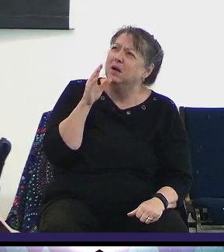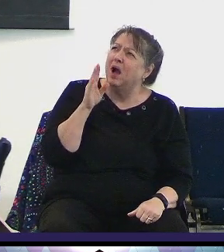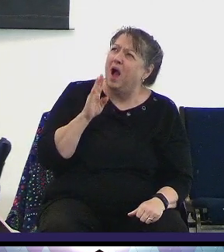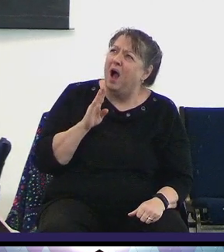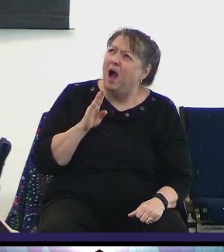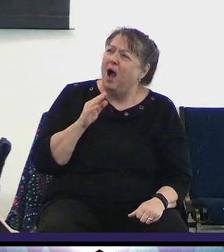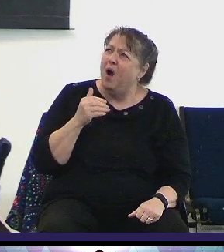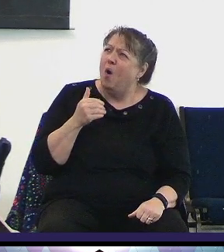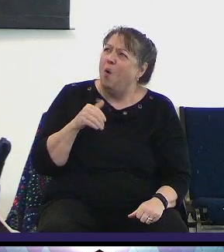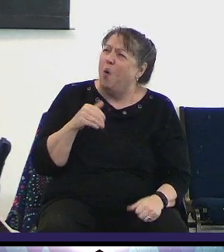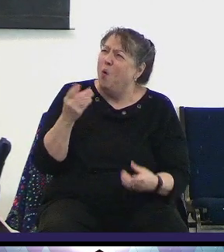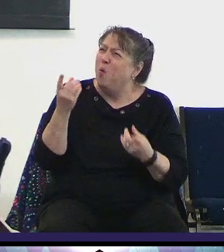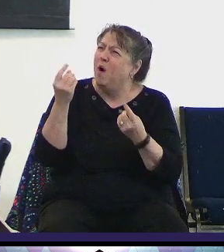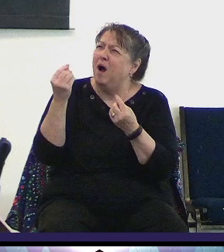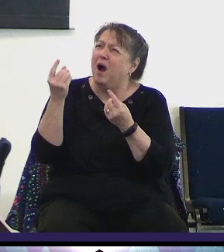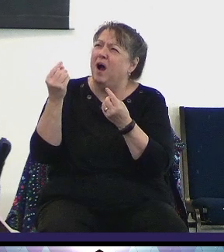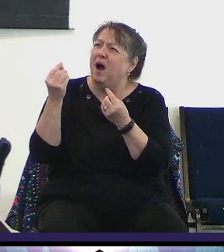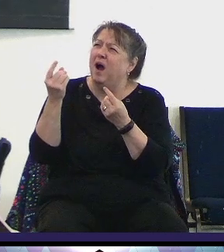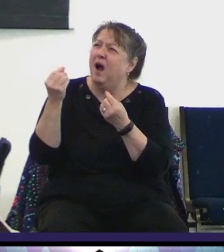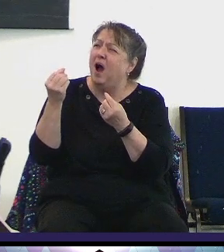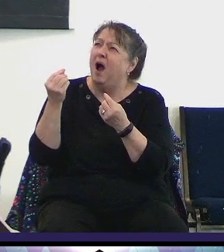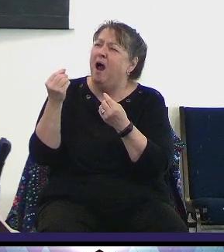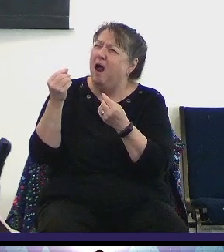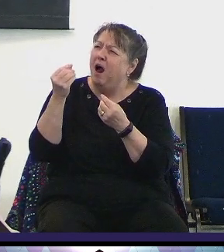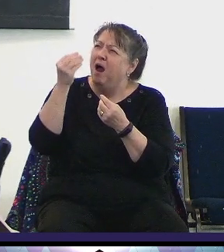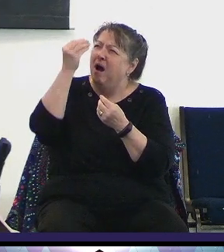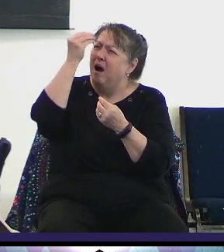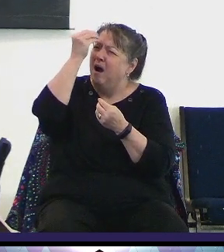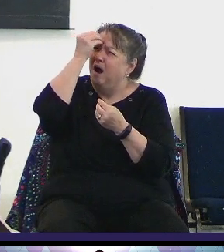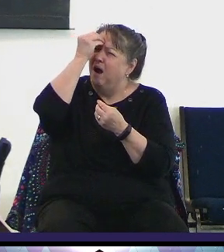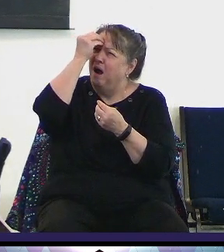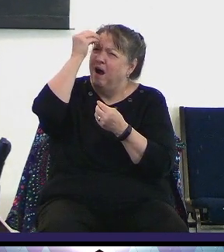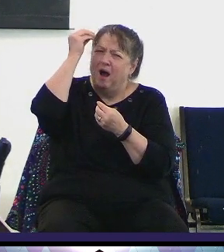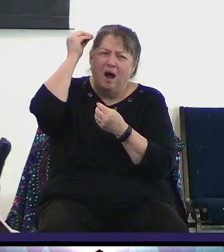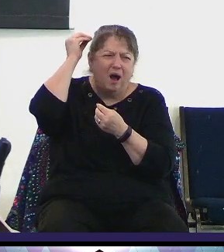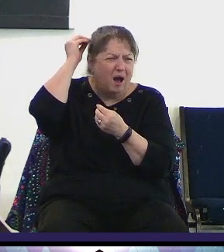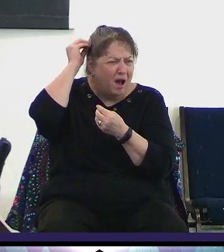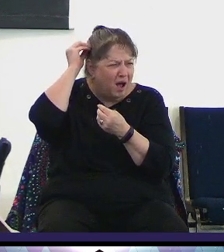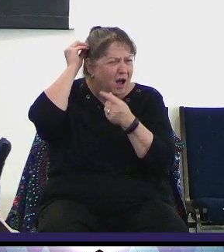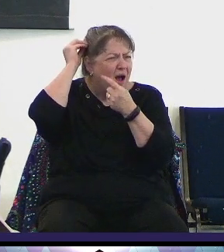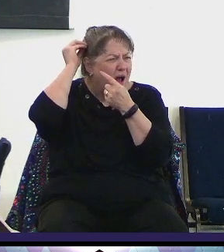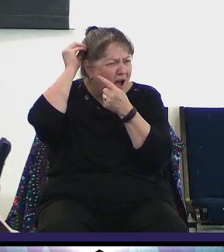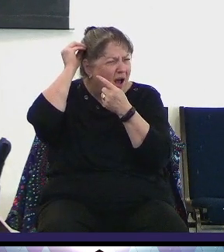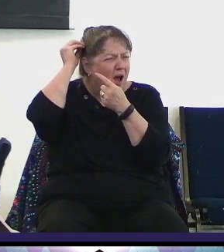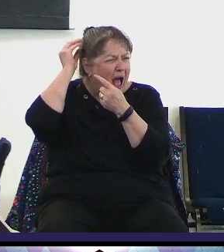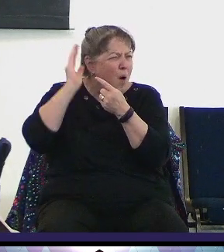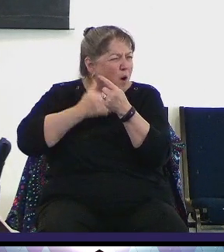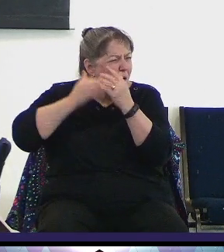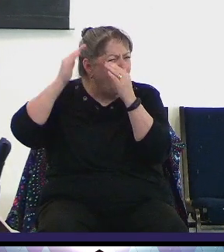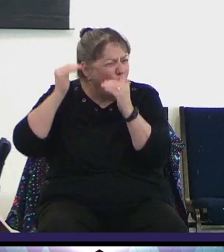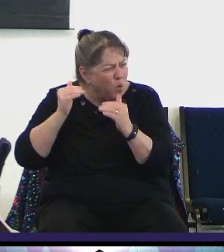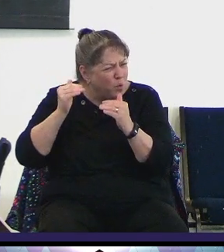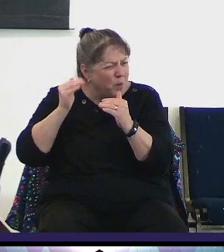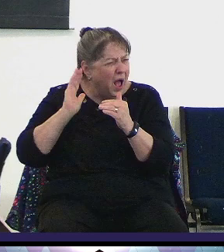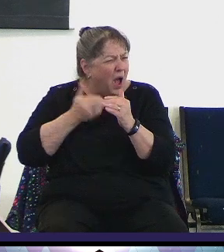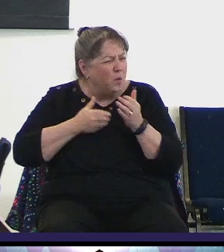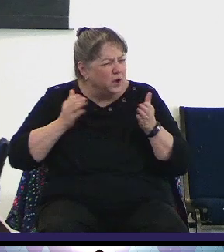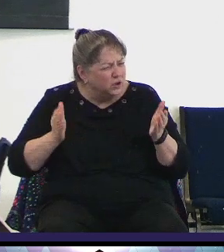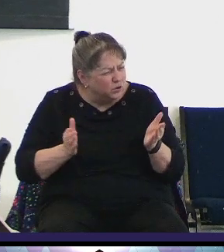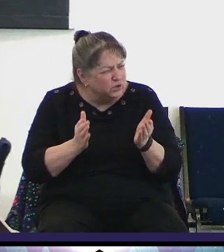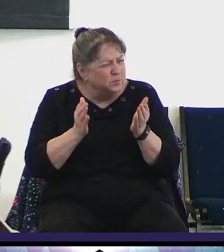God can do. And remind ourselves that God is our hope. He is our encouragement. He is our